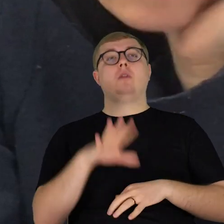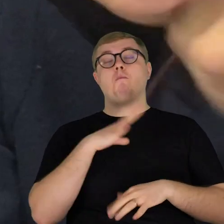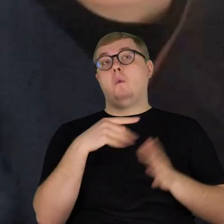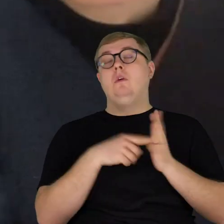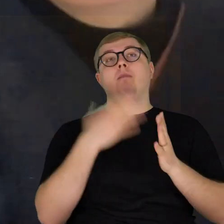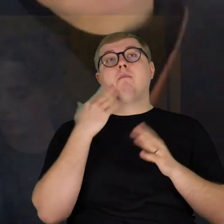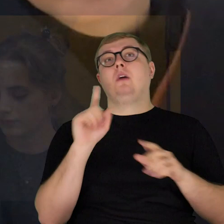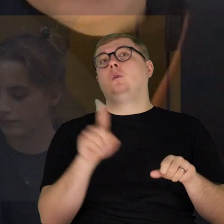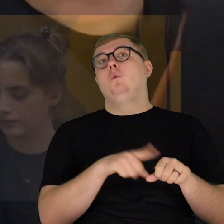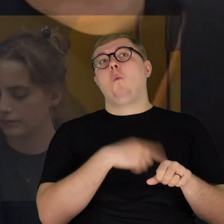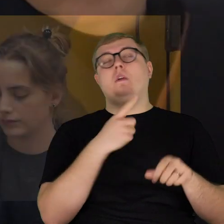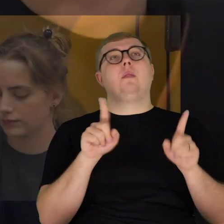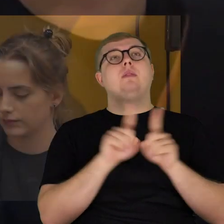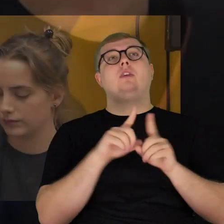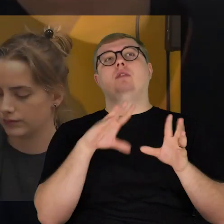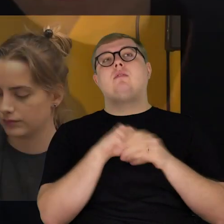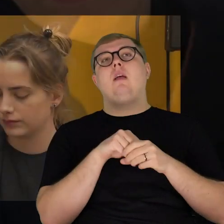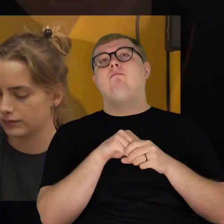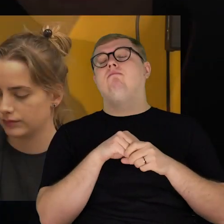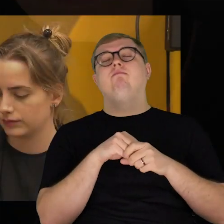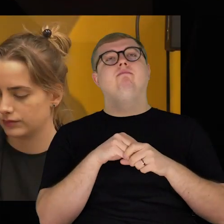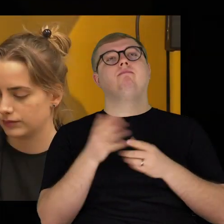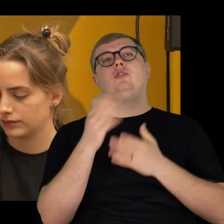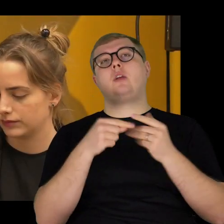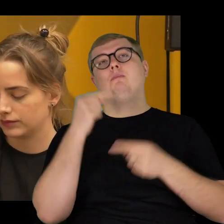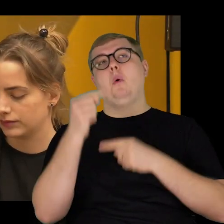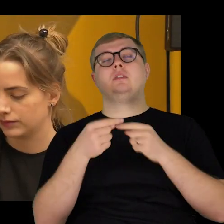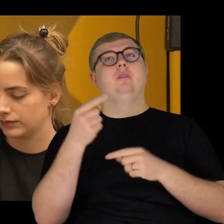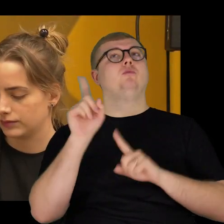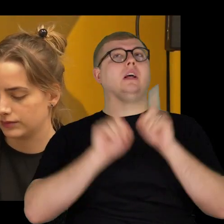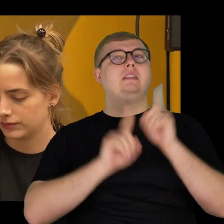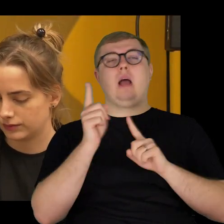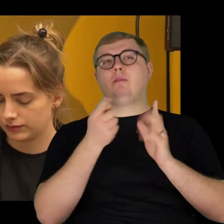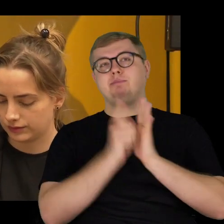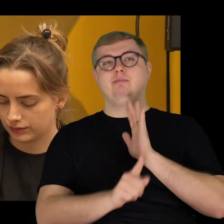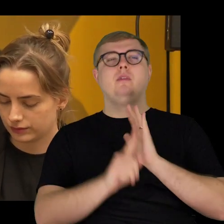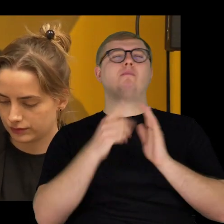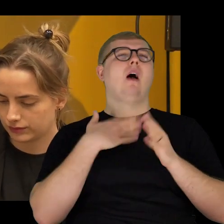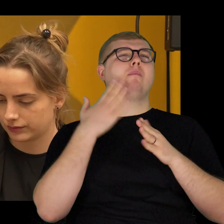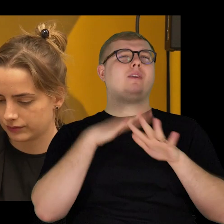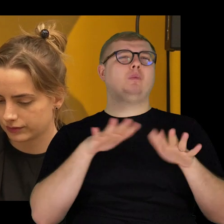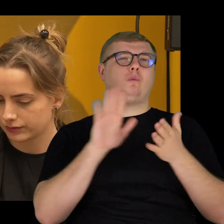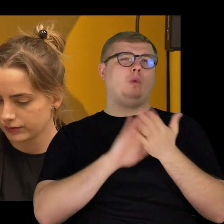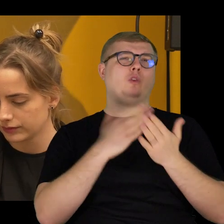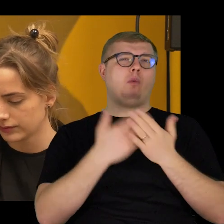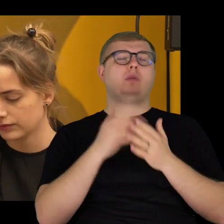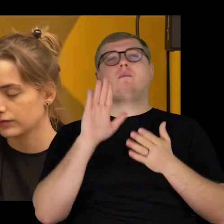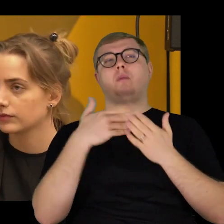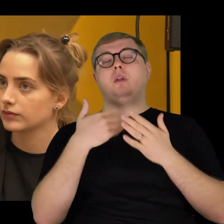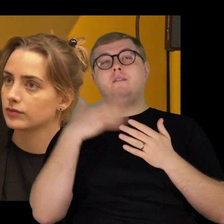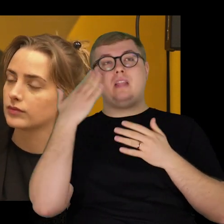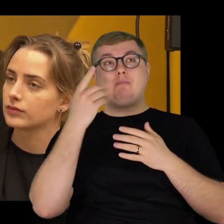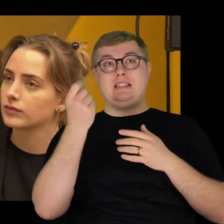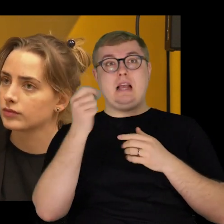a long and part of the process, and it doesn't always work. I mean, there's plenty of examples where